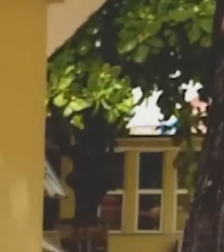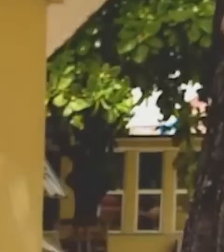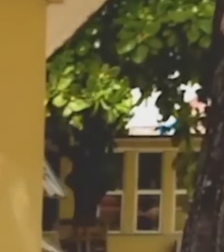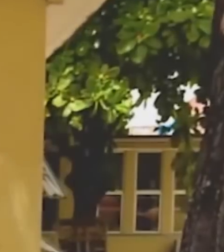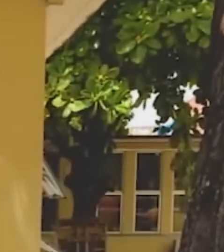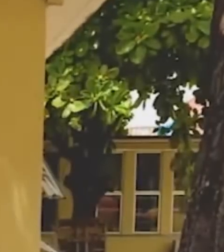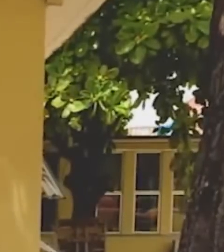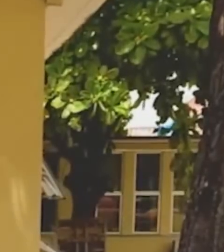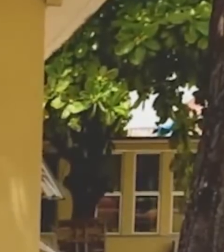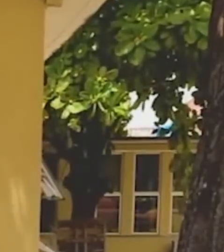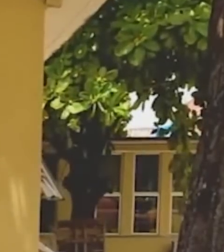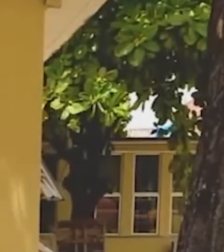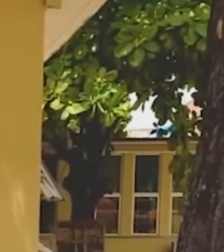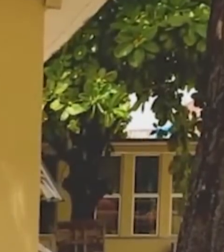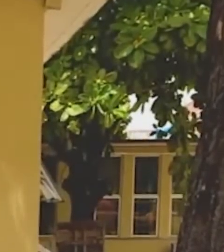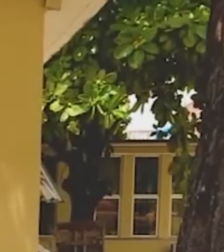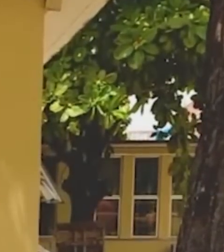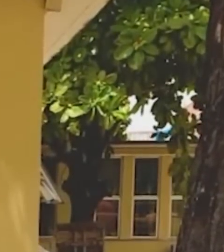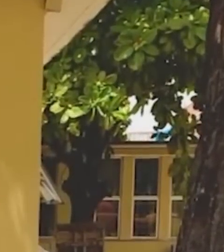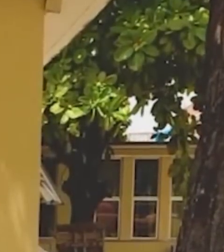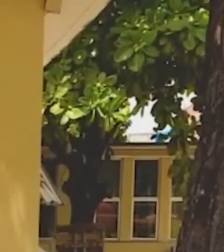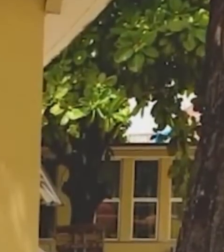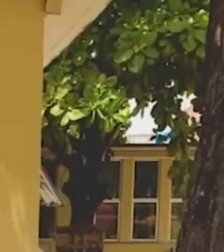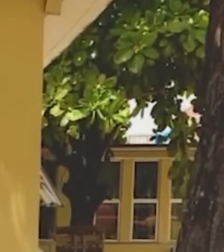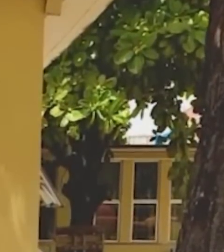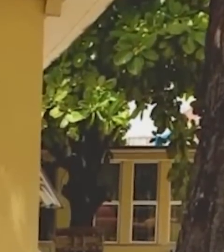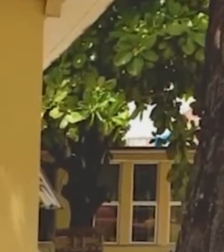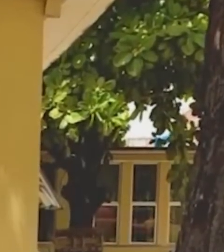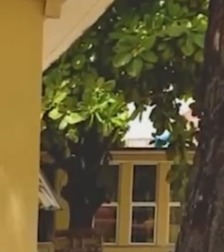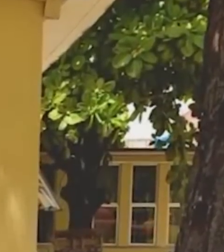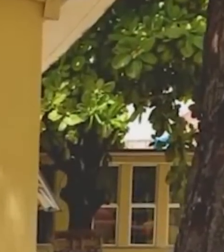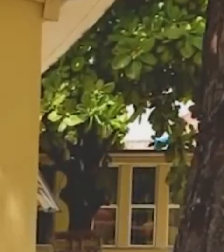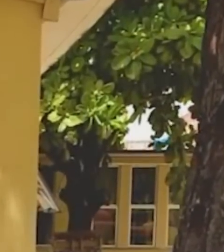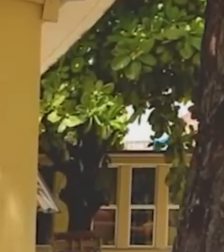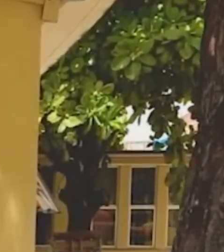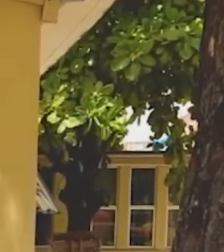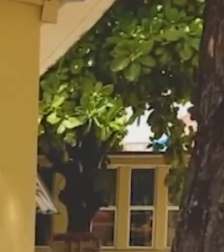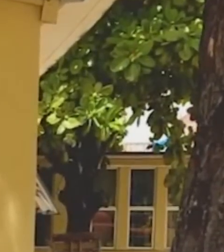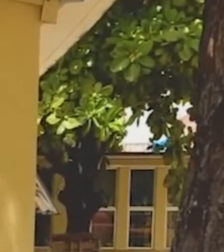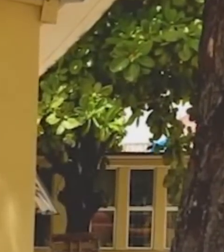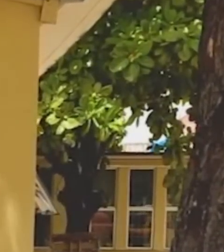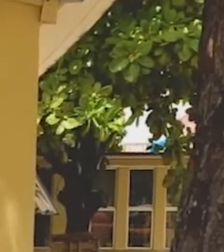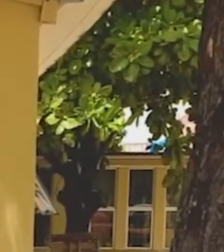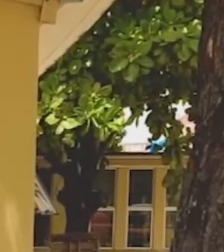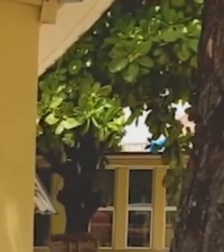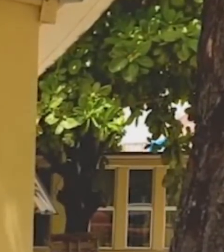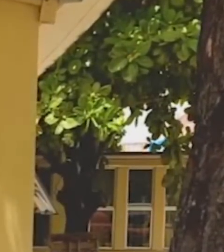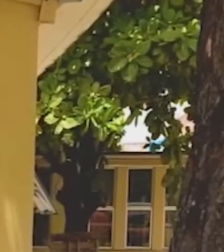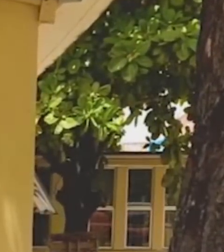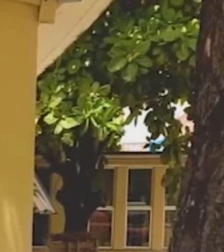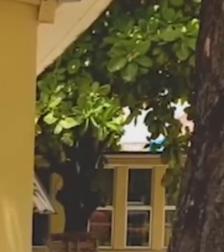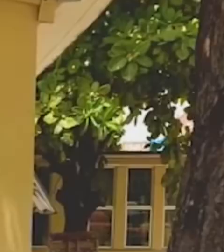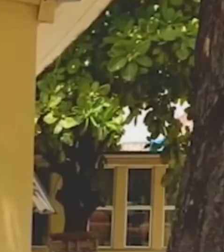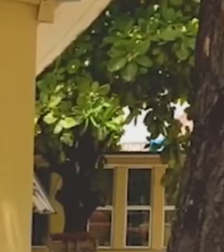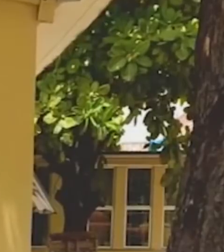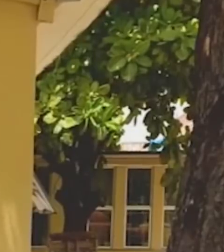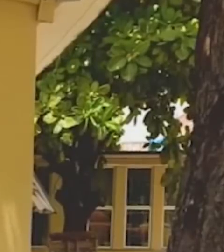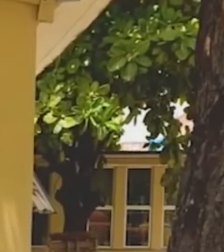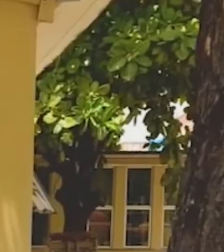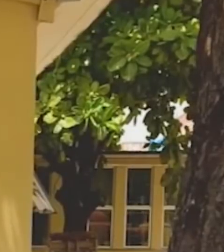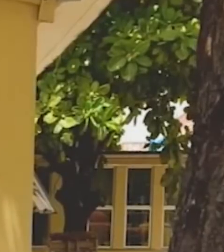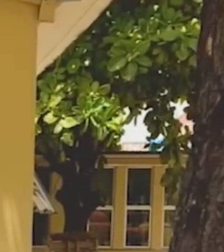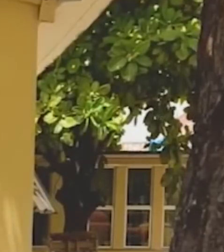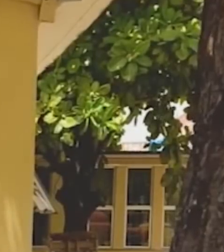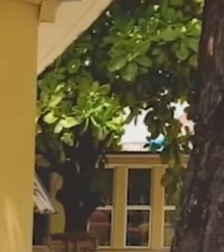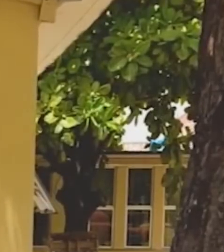So with the added amount of patients we're seeing with COVID-19, right, it will mean for us, and it